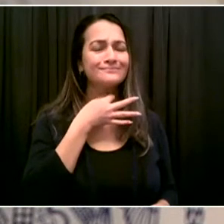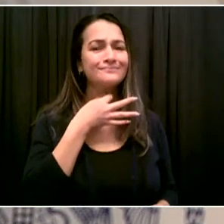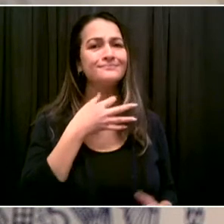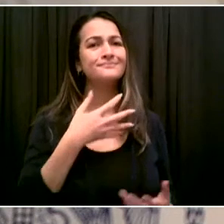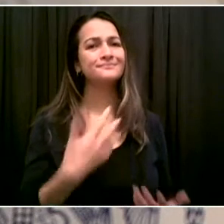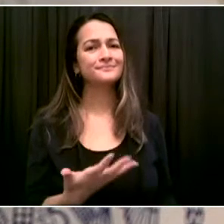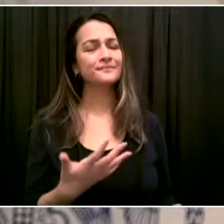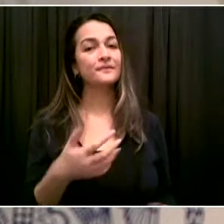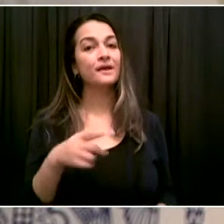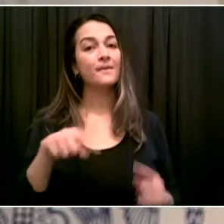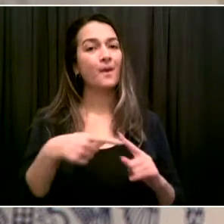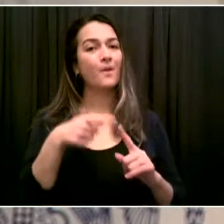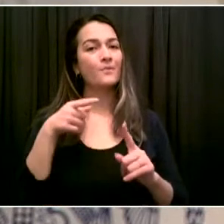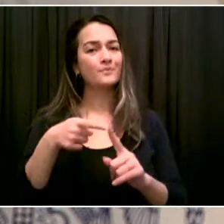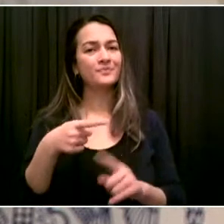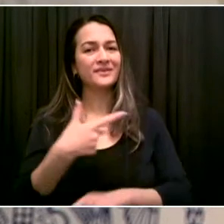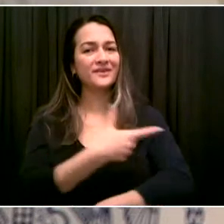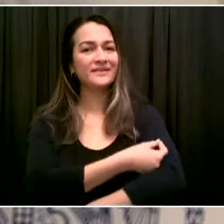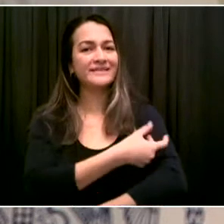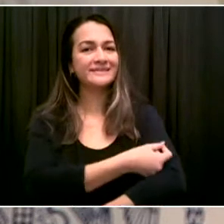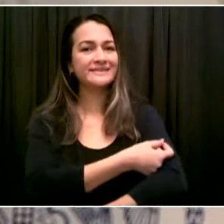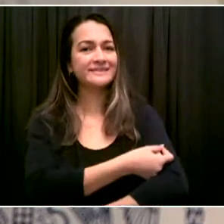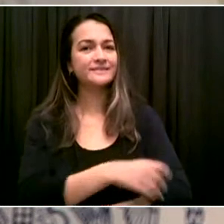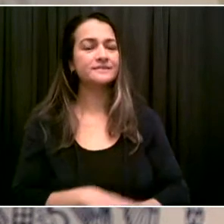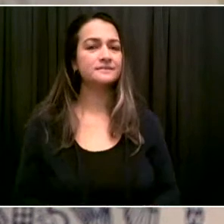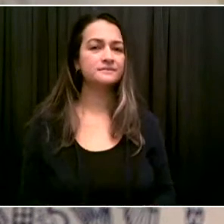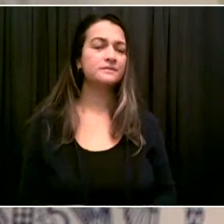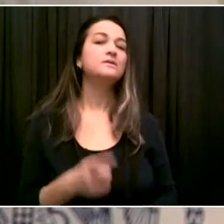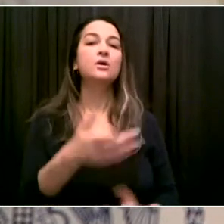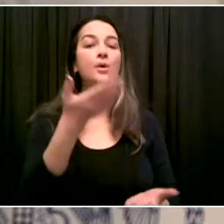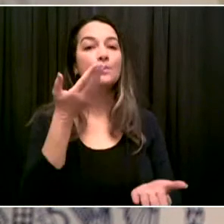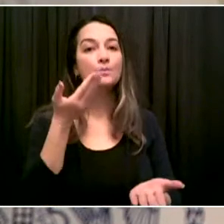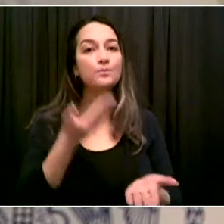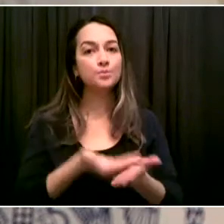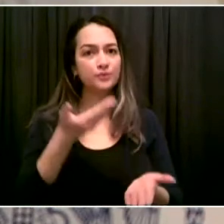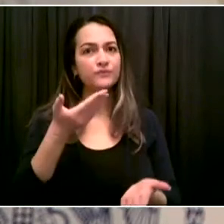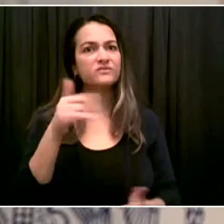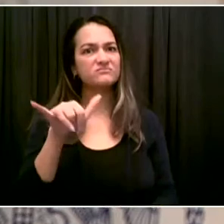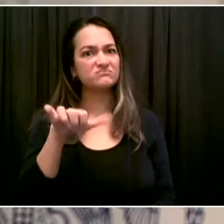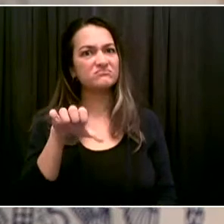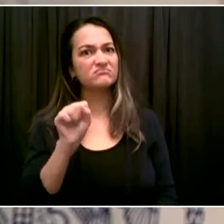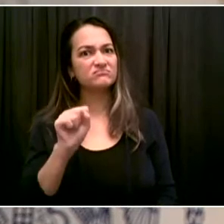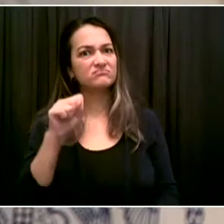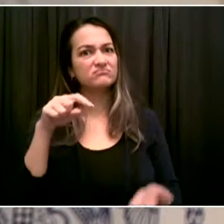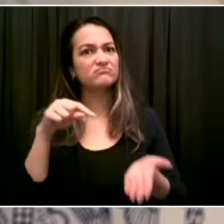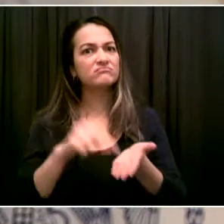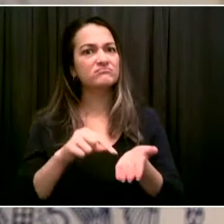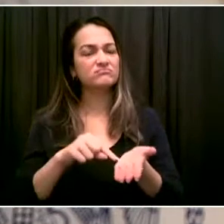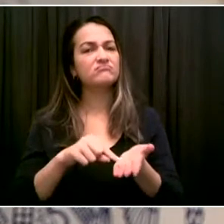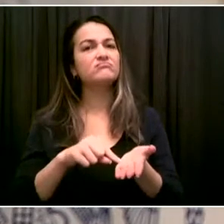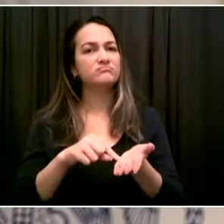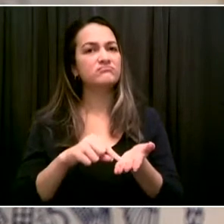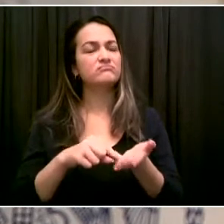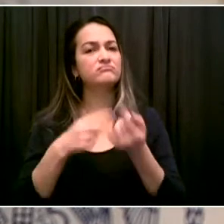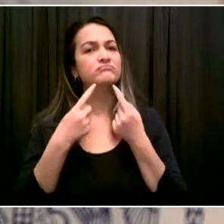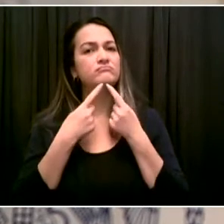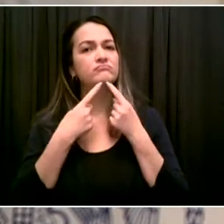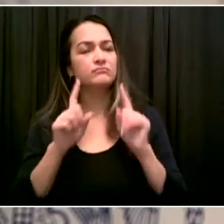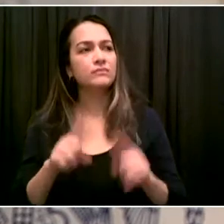mandates? Police Commissioner Shea was on this morning on TV saying he doesn't